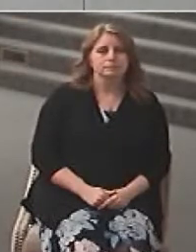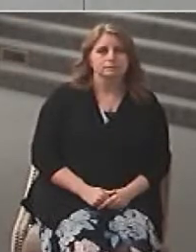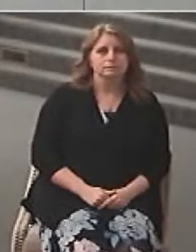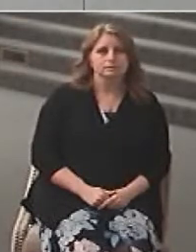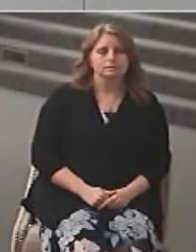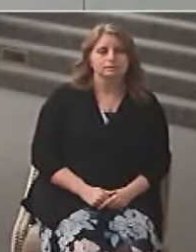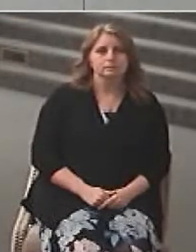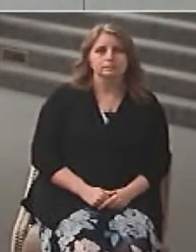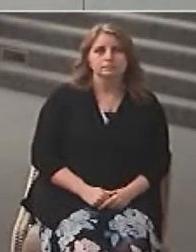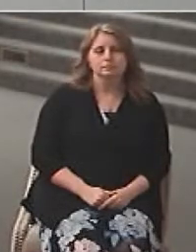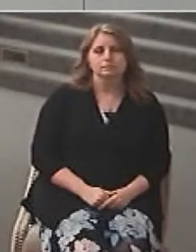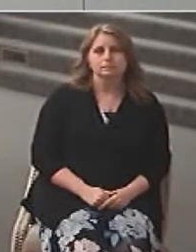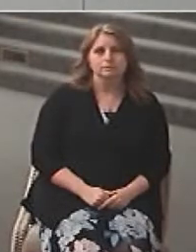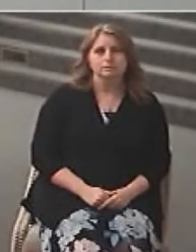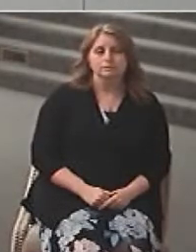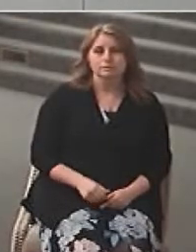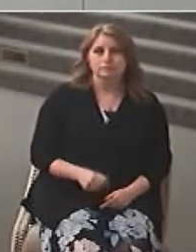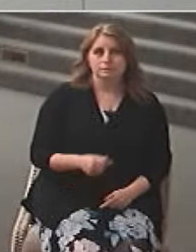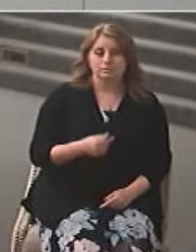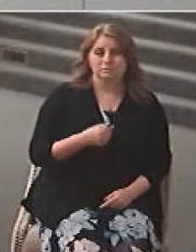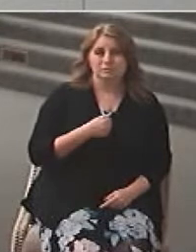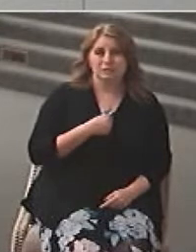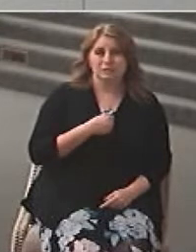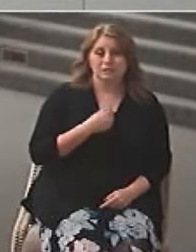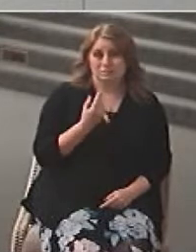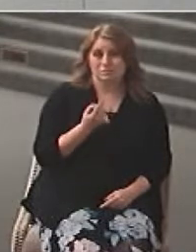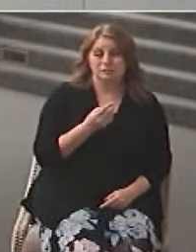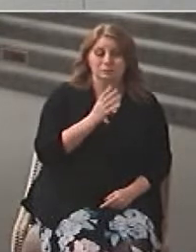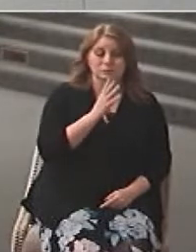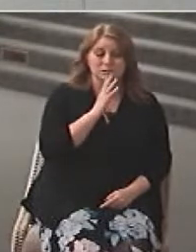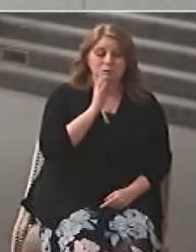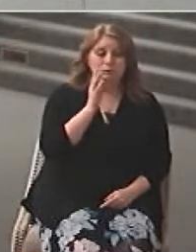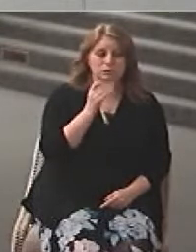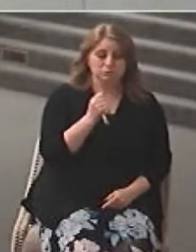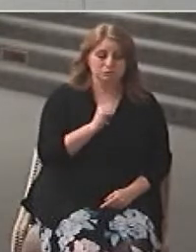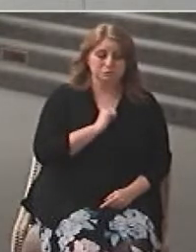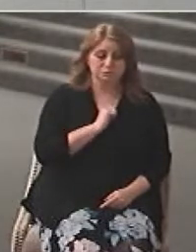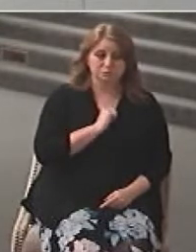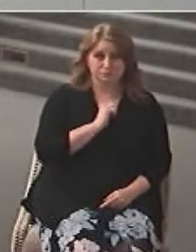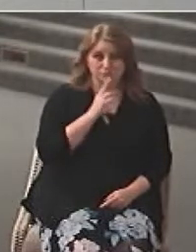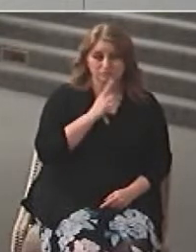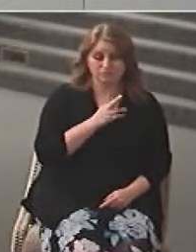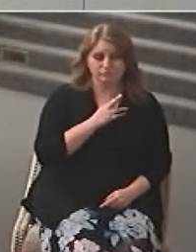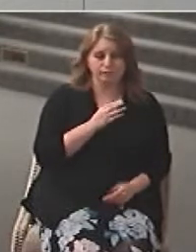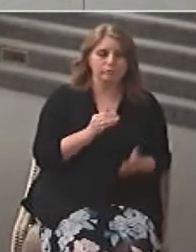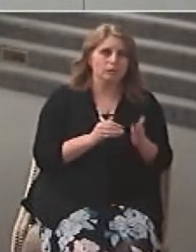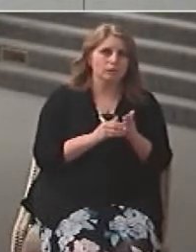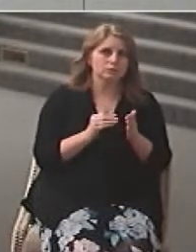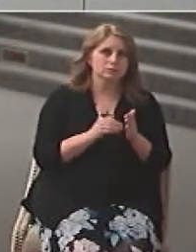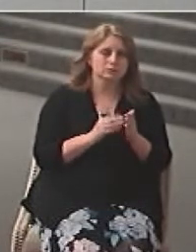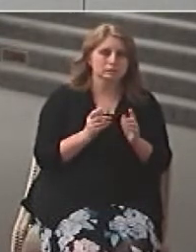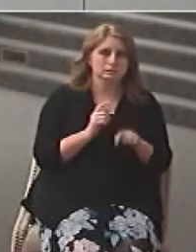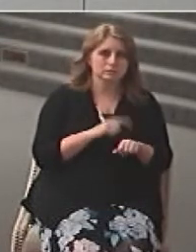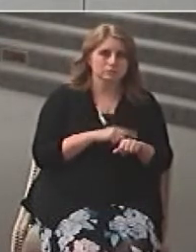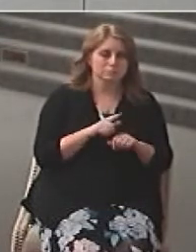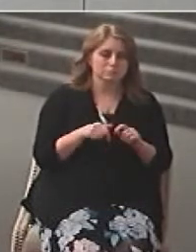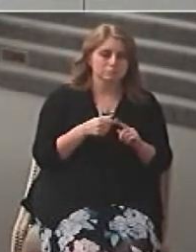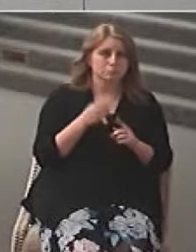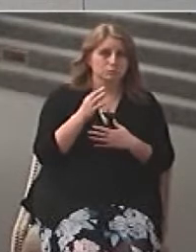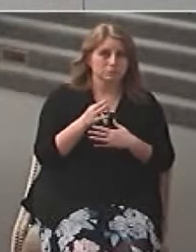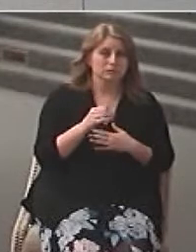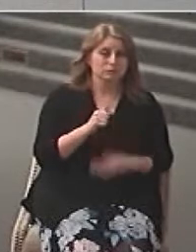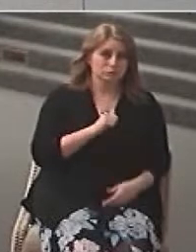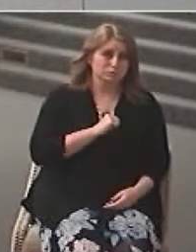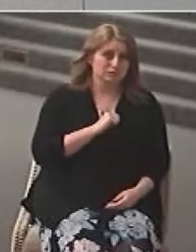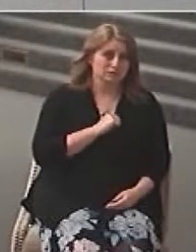I only speak and preach to myself, really. I'll tell you, oftentimes that when I preach, it's at myself. Just